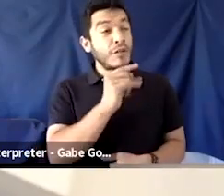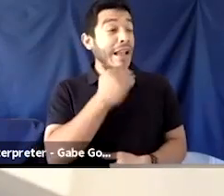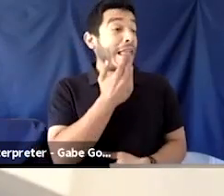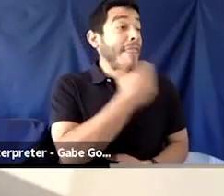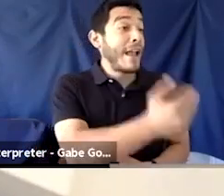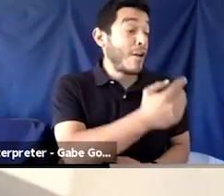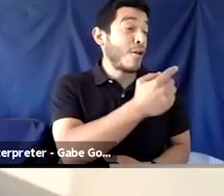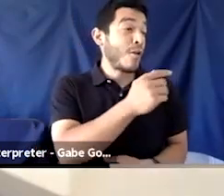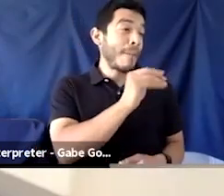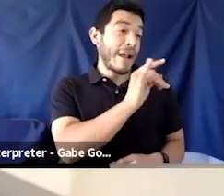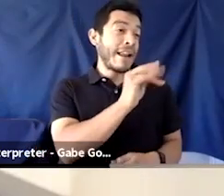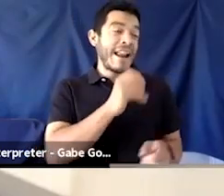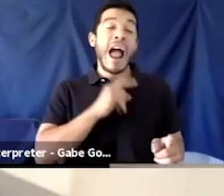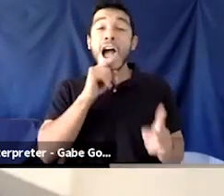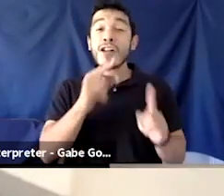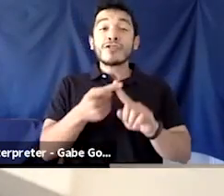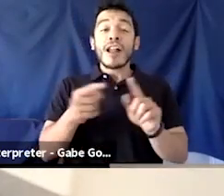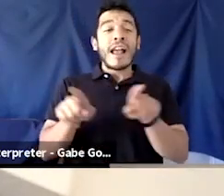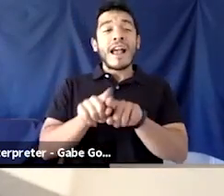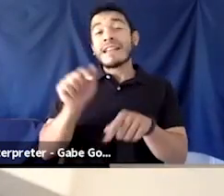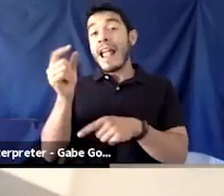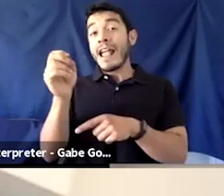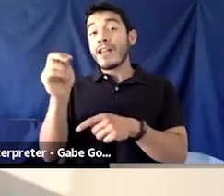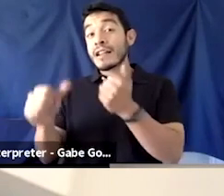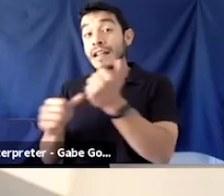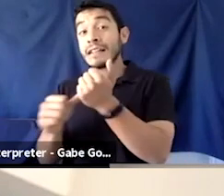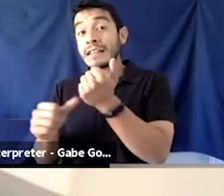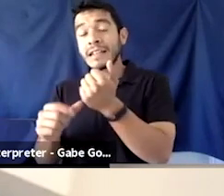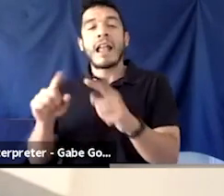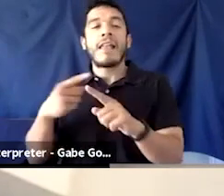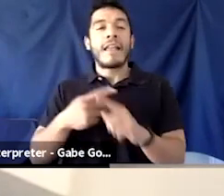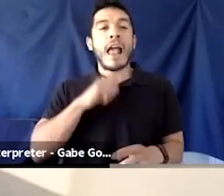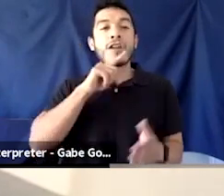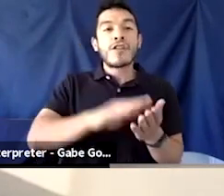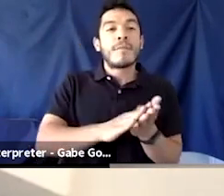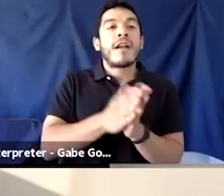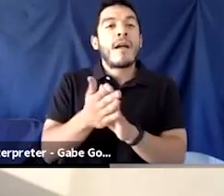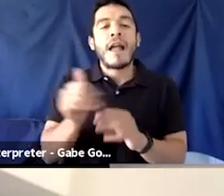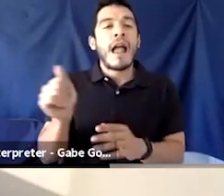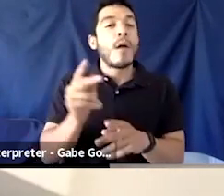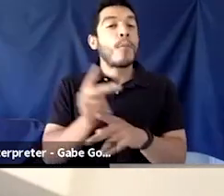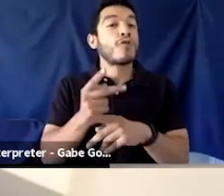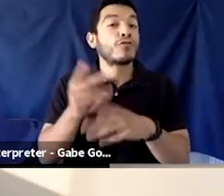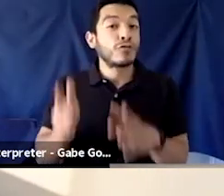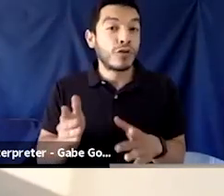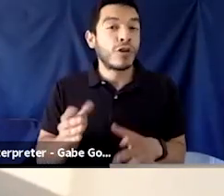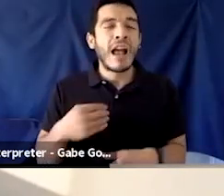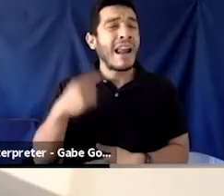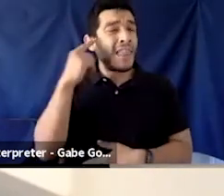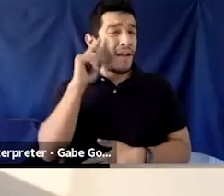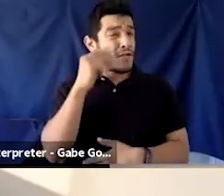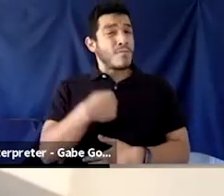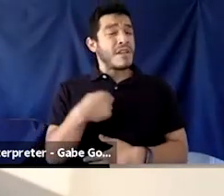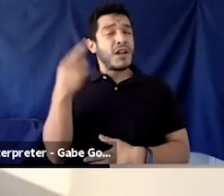agent assistant and then sort of went to become a producer. And I think for me, the reason why it was